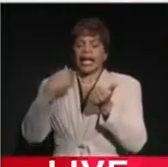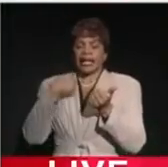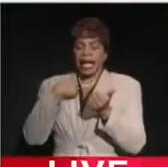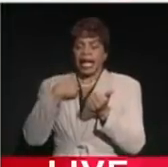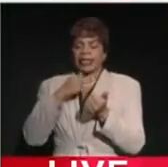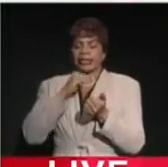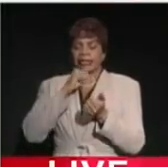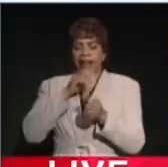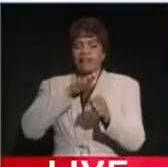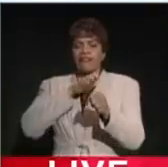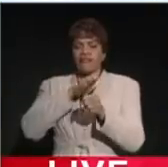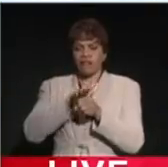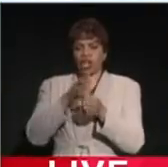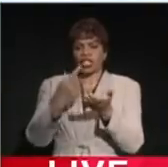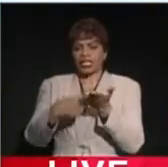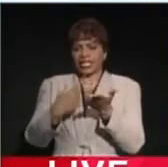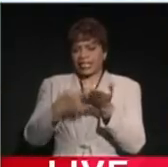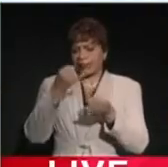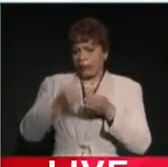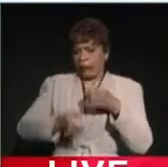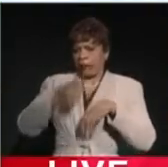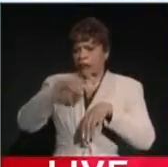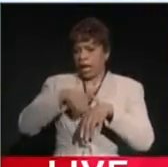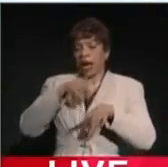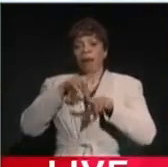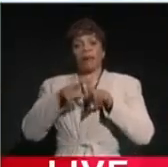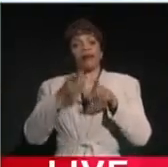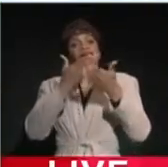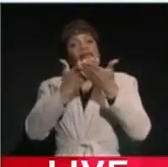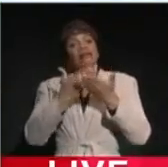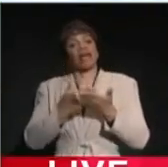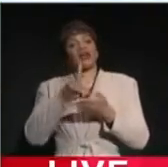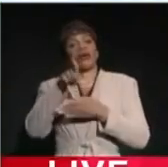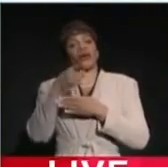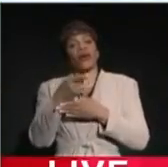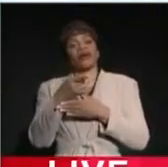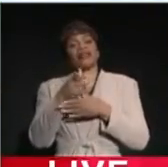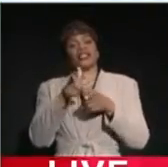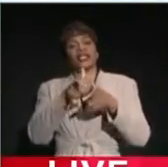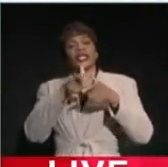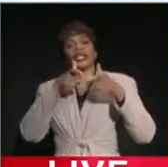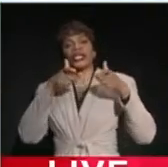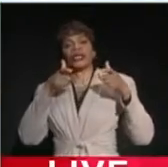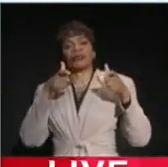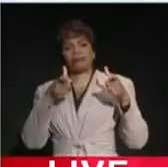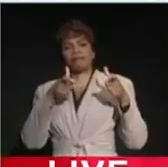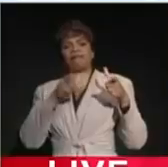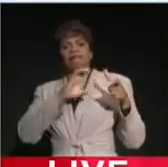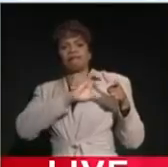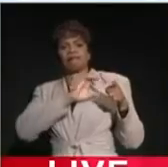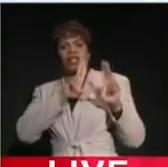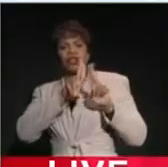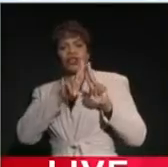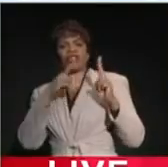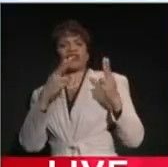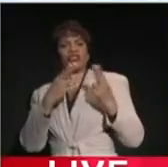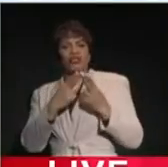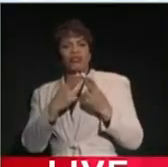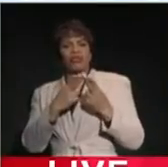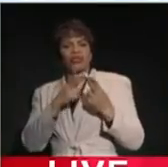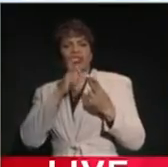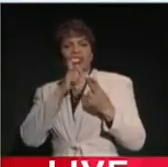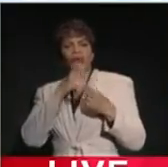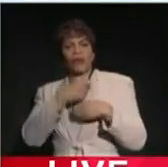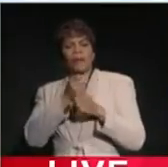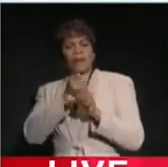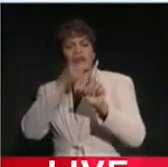incomplete discussion about this last time. And the fact of the matter is one of the biggest police, the biggest police union came out and made this point